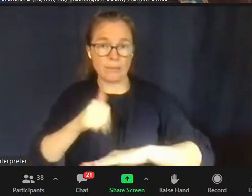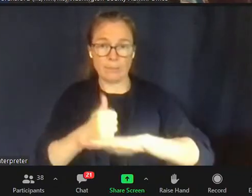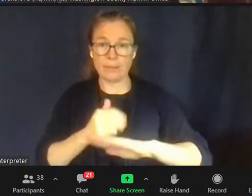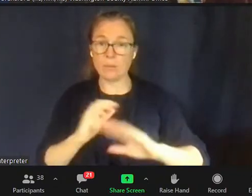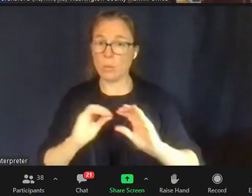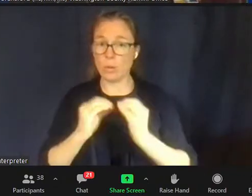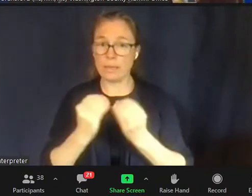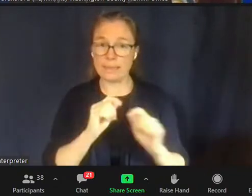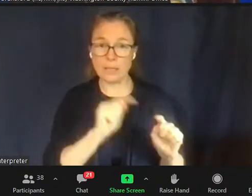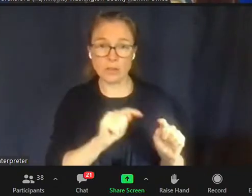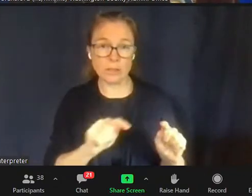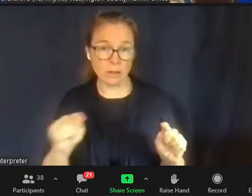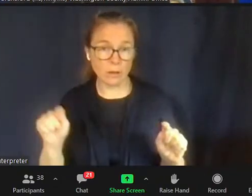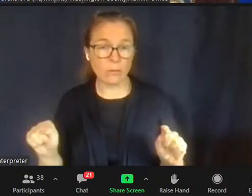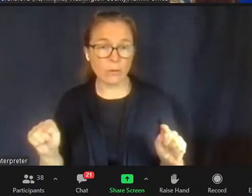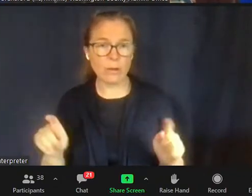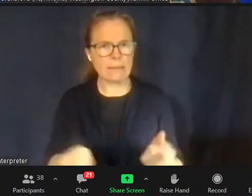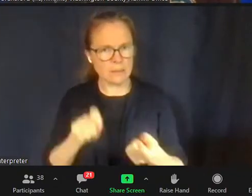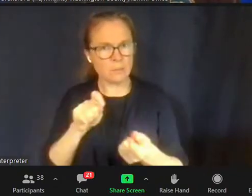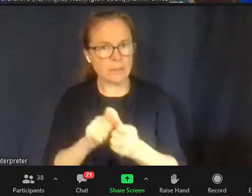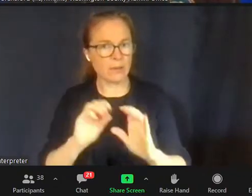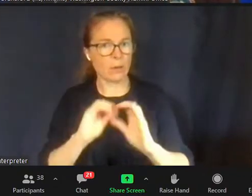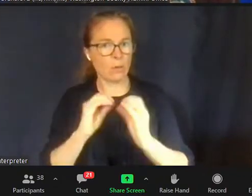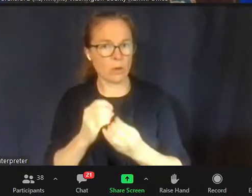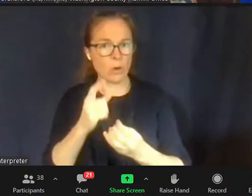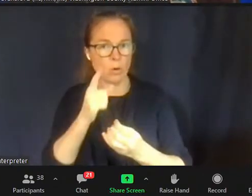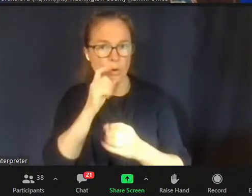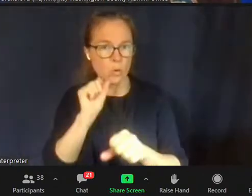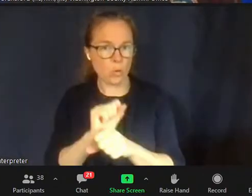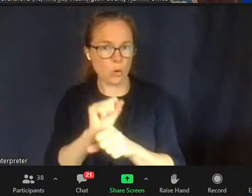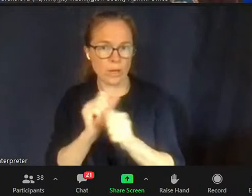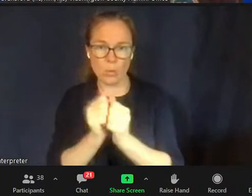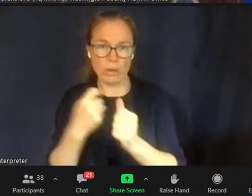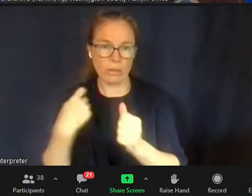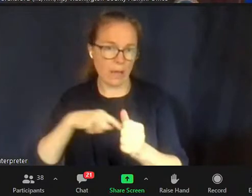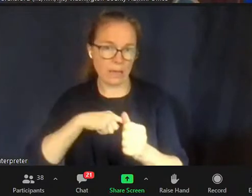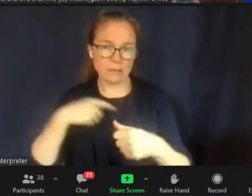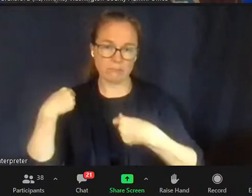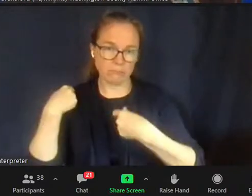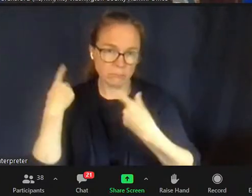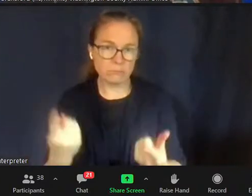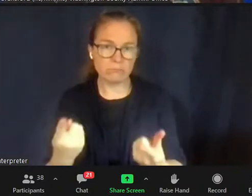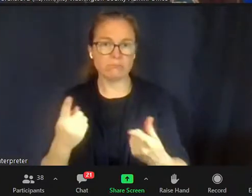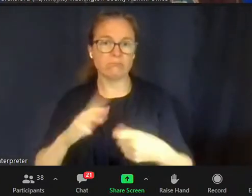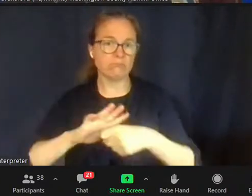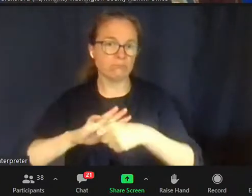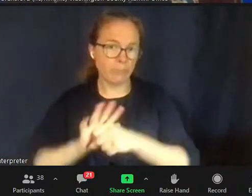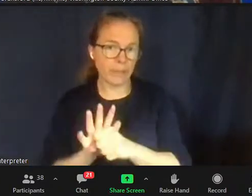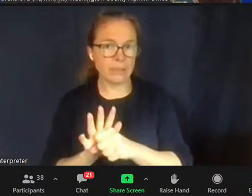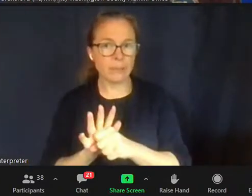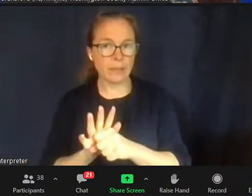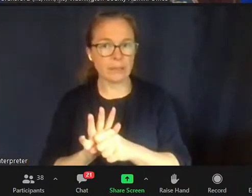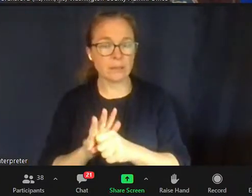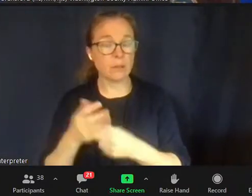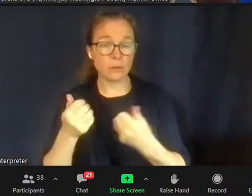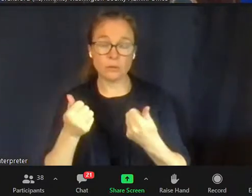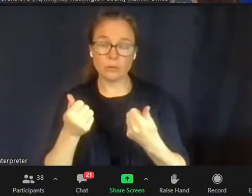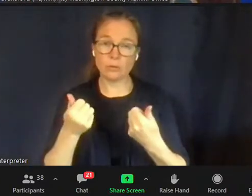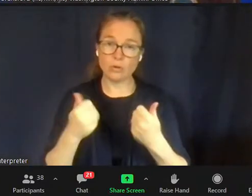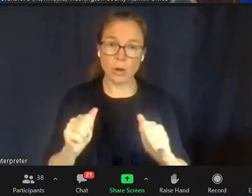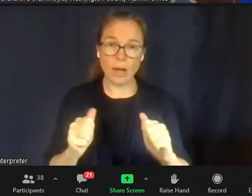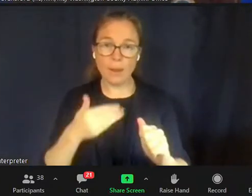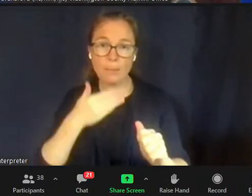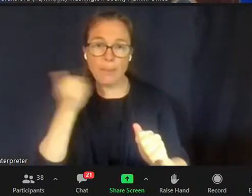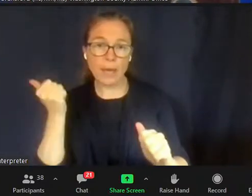organizations, especially those that we've been working with throughout the scope of this pandemic, to try and connect